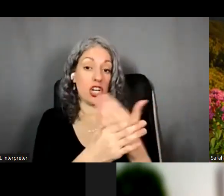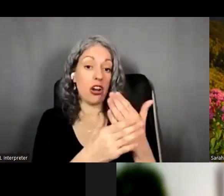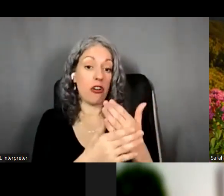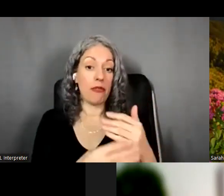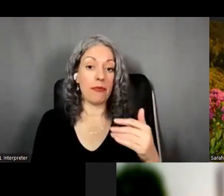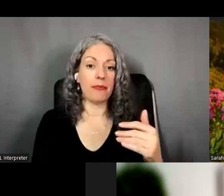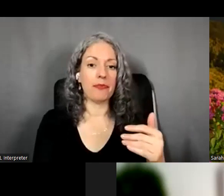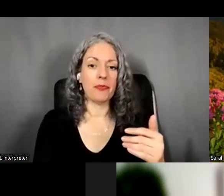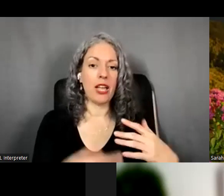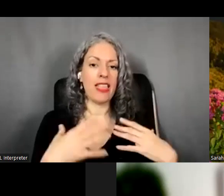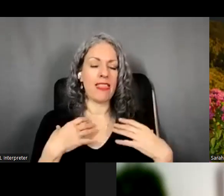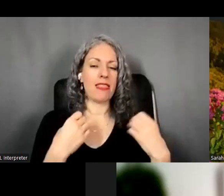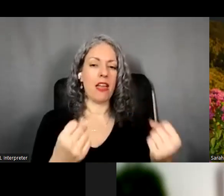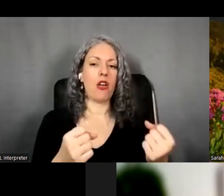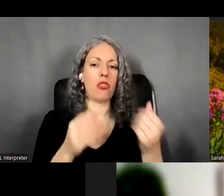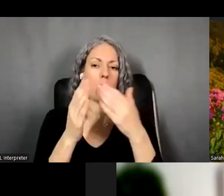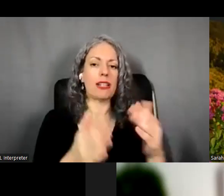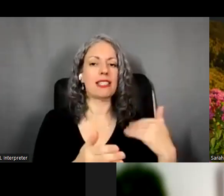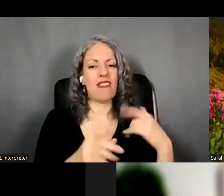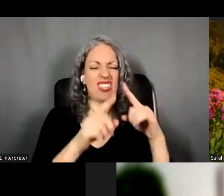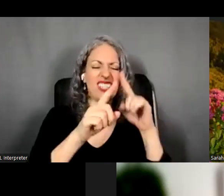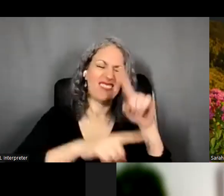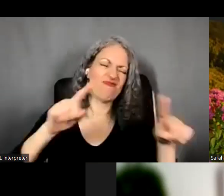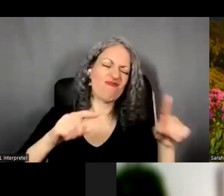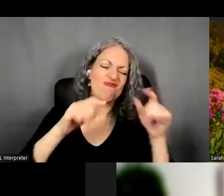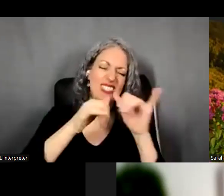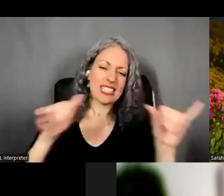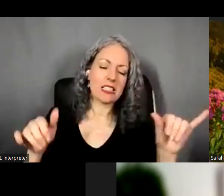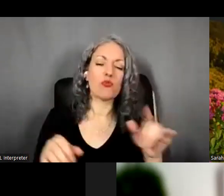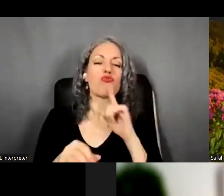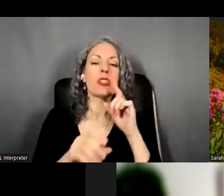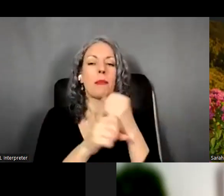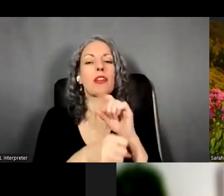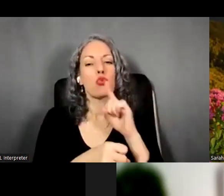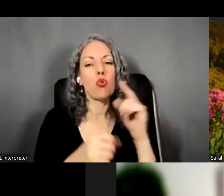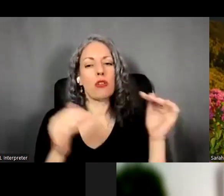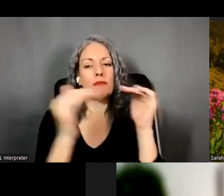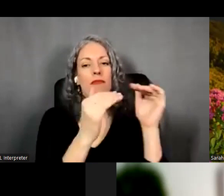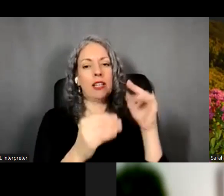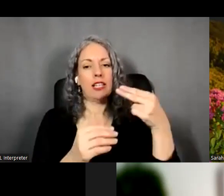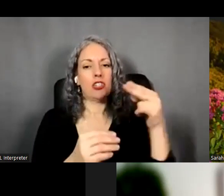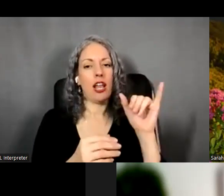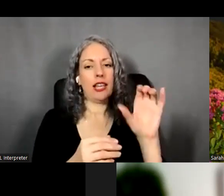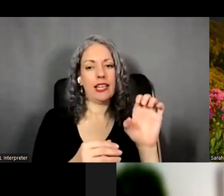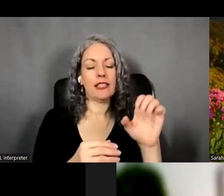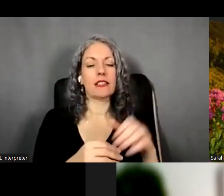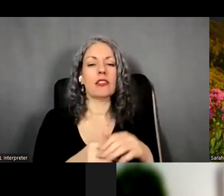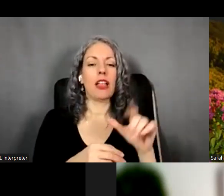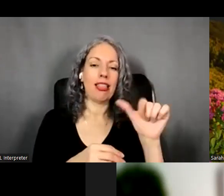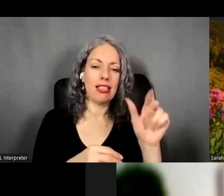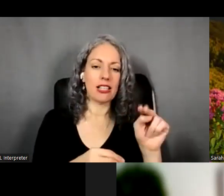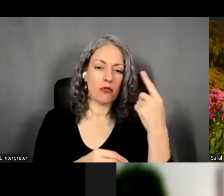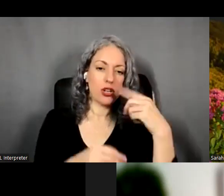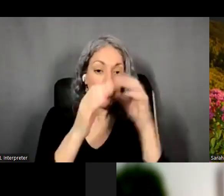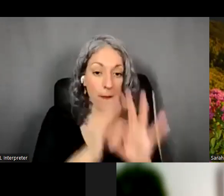health plans have different systems of record. We have different systems of record. Really making sure we're leveraging HIEs or, in this case, lanes for us is crucial.